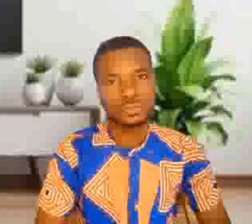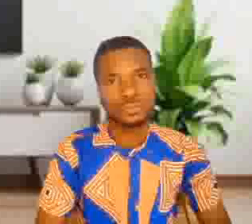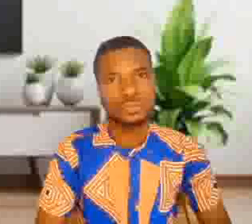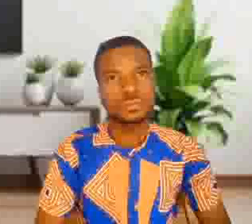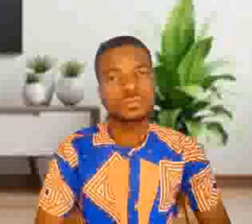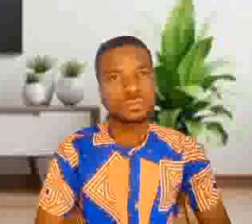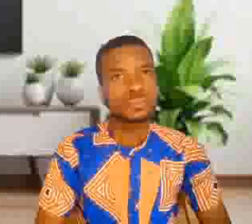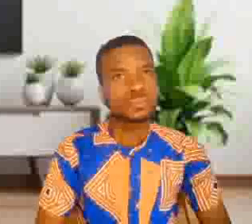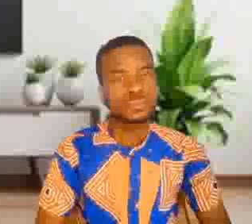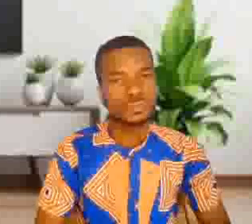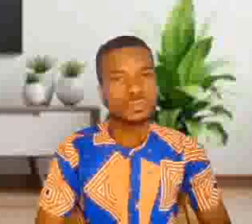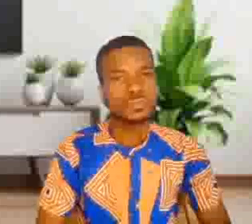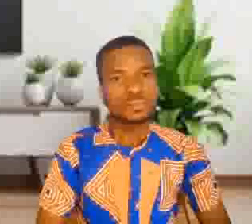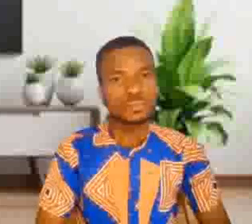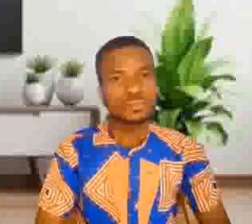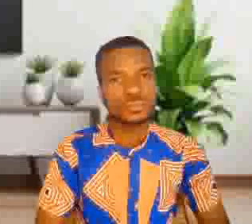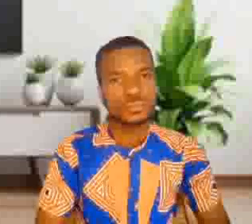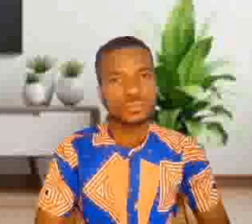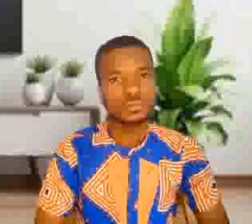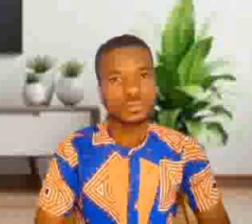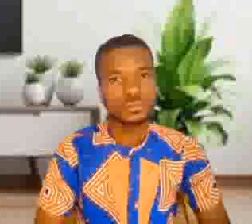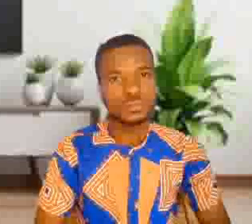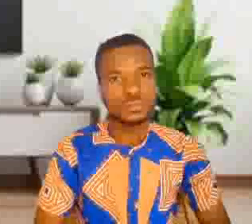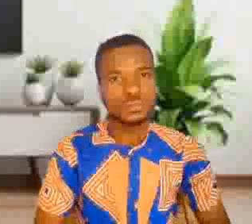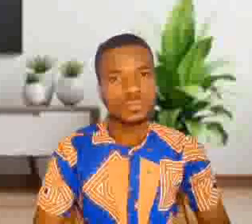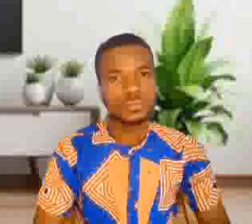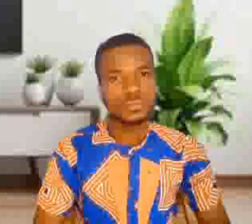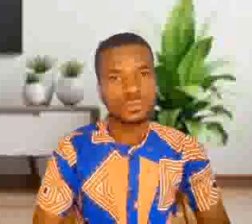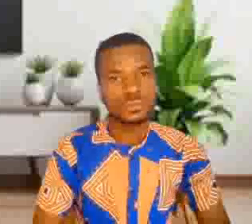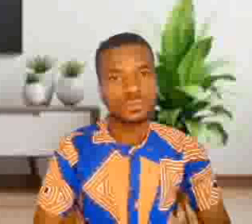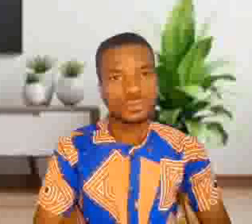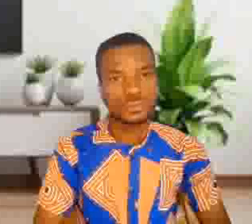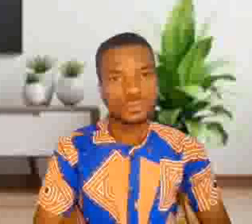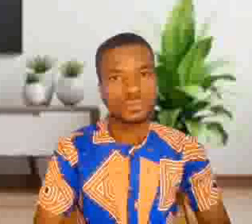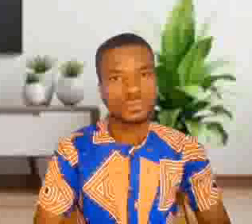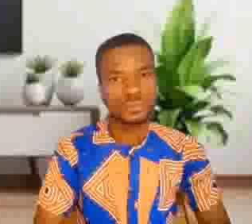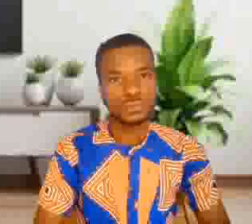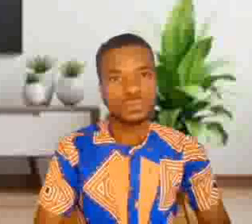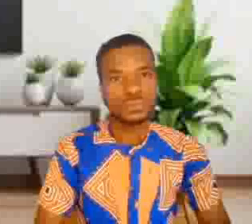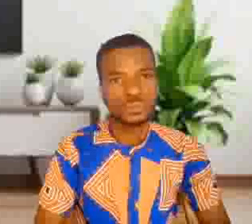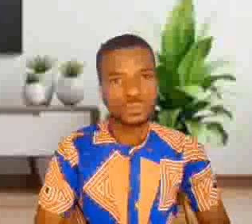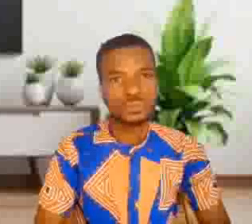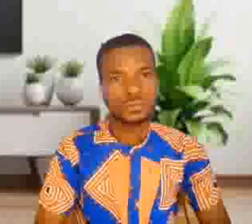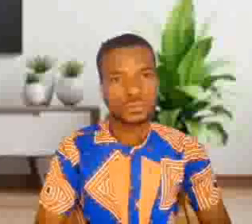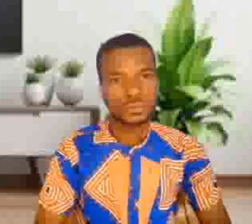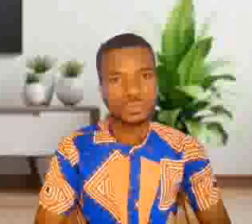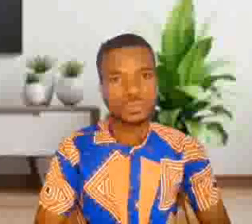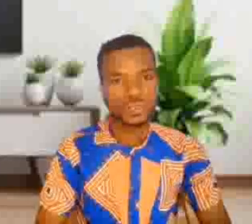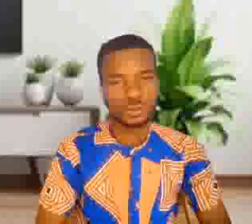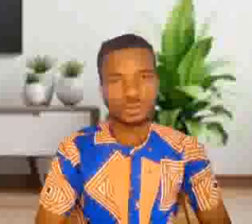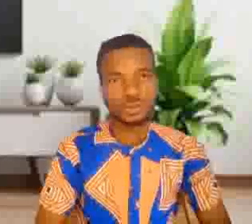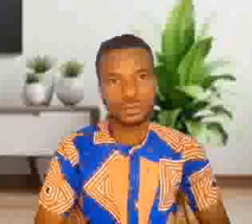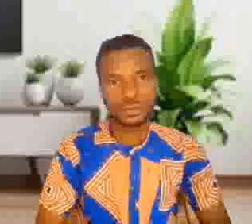the garden, God also planted the tree of life. So the third thing God made available